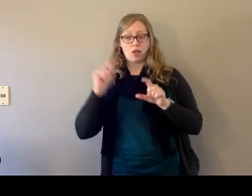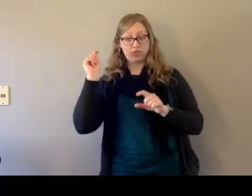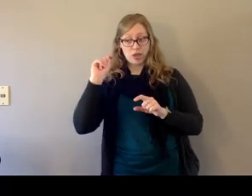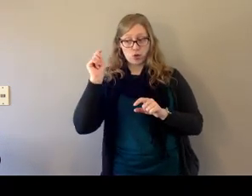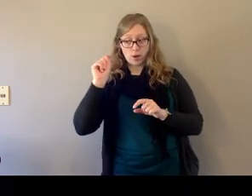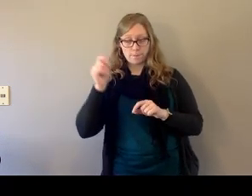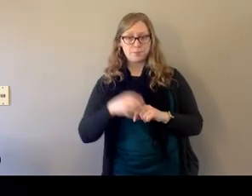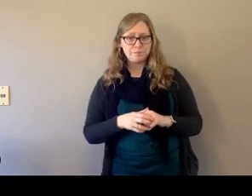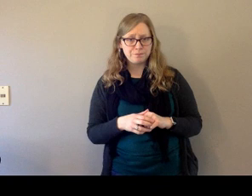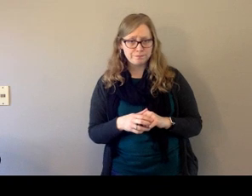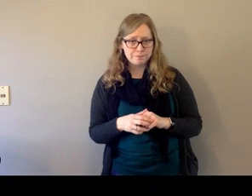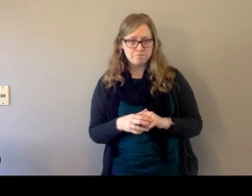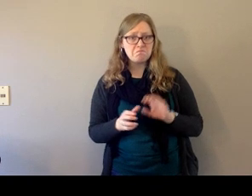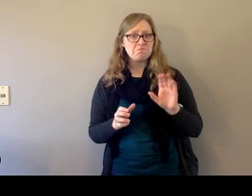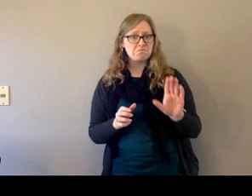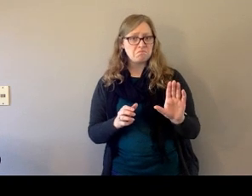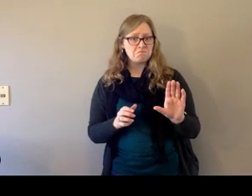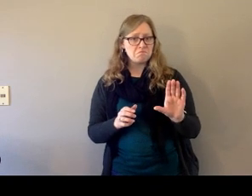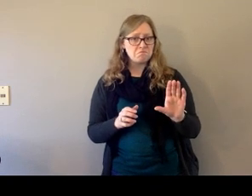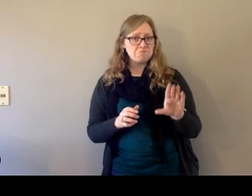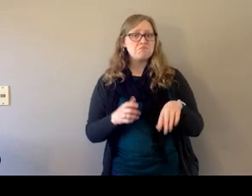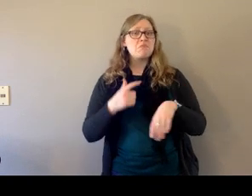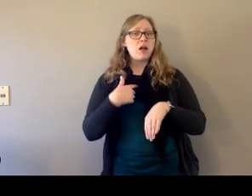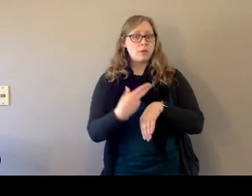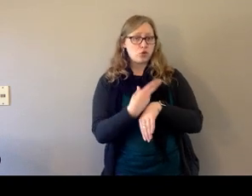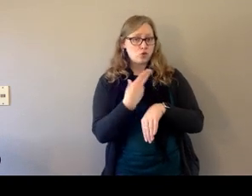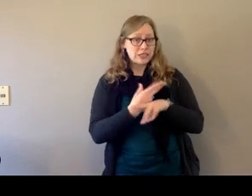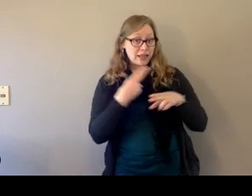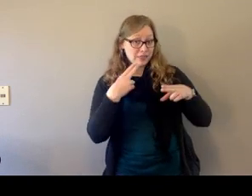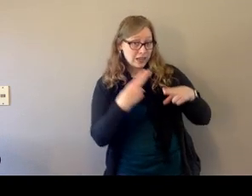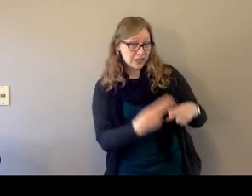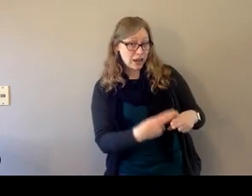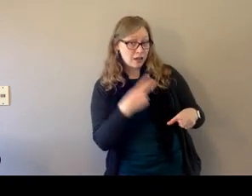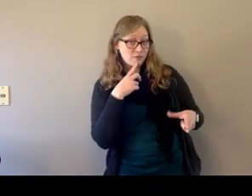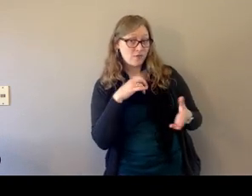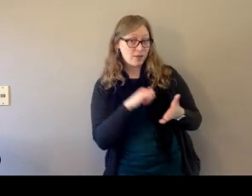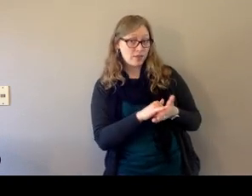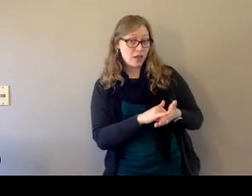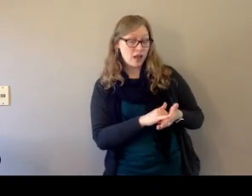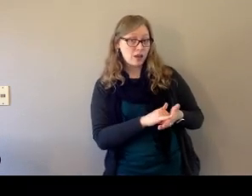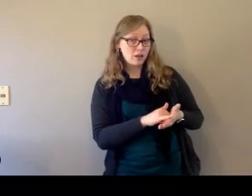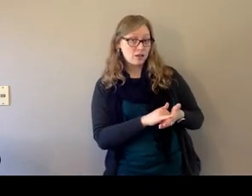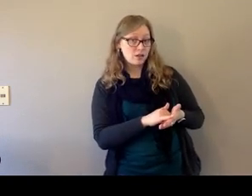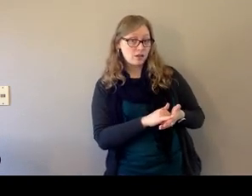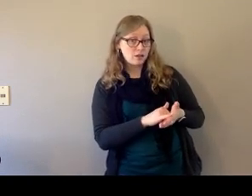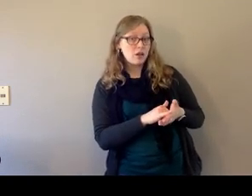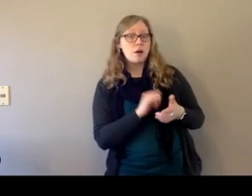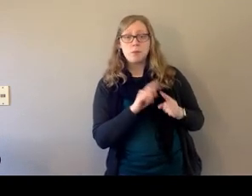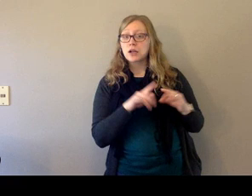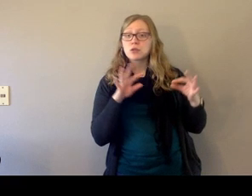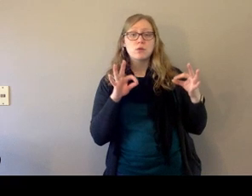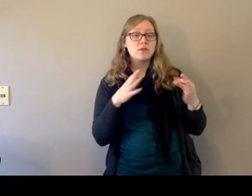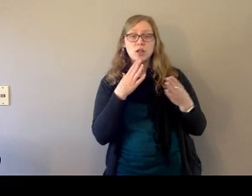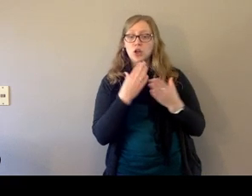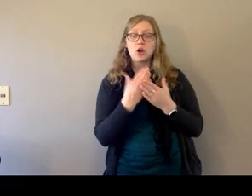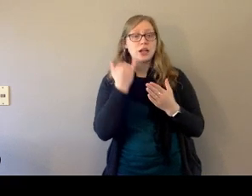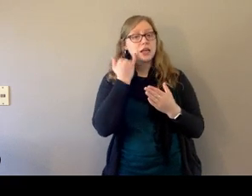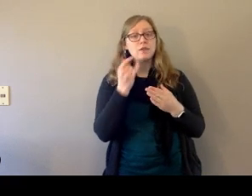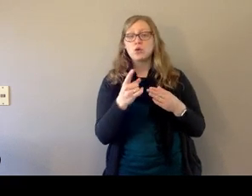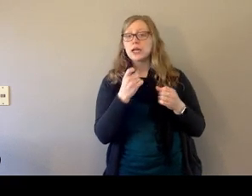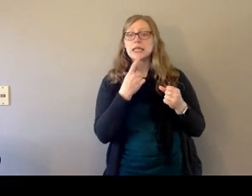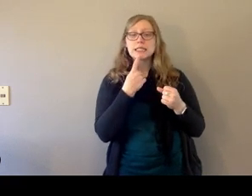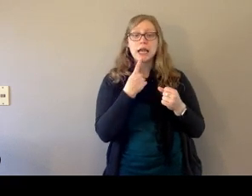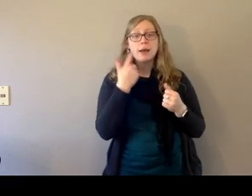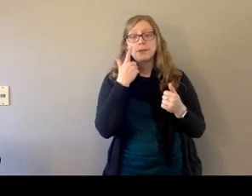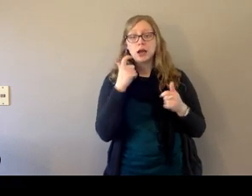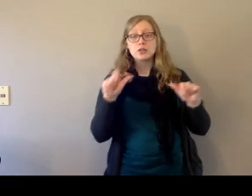I'm using the name for it, converse of alternate interior angle theorem, but it's perfectly good if you can say, well, because